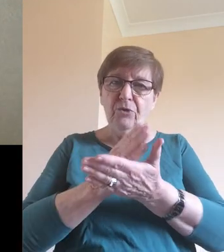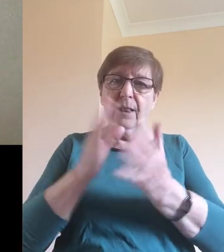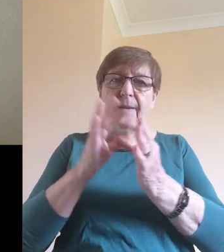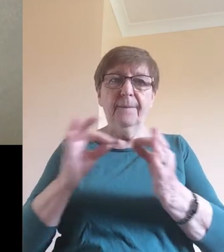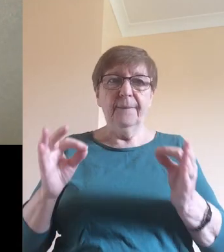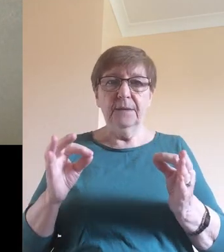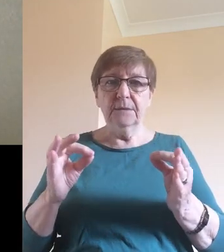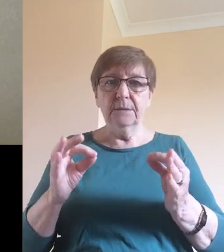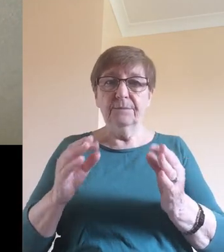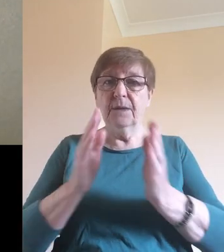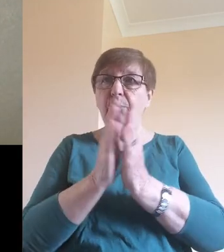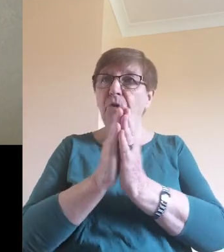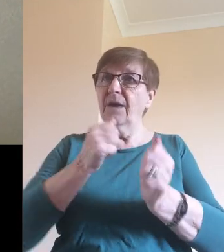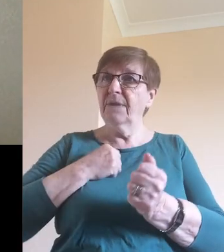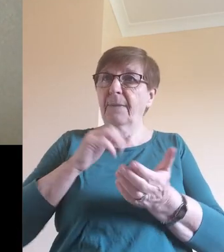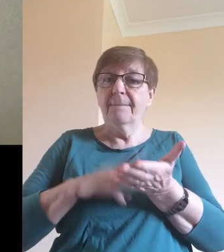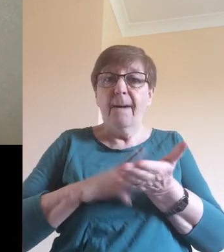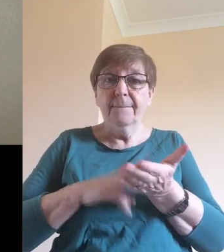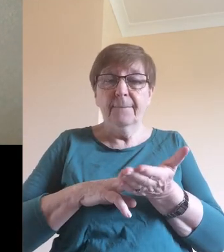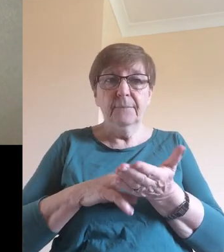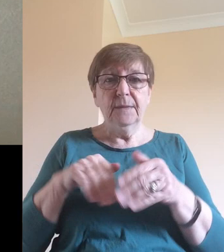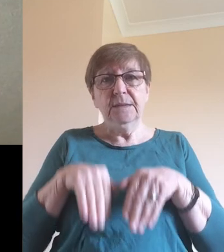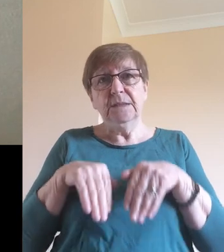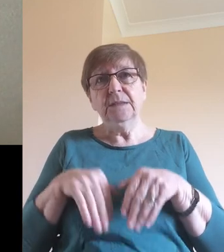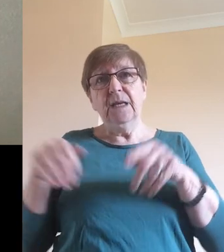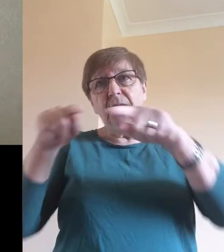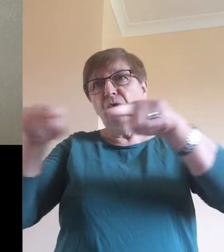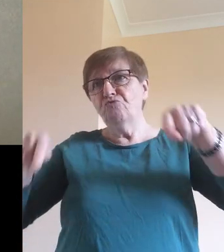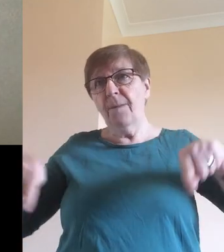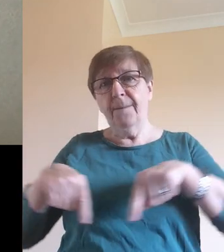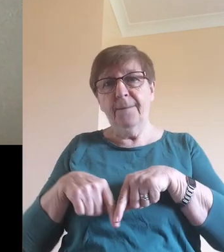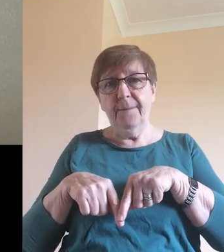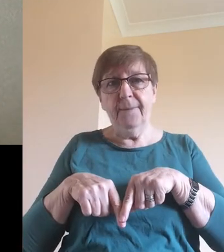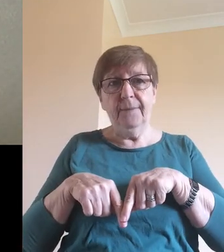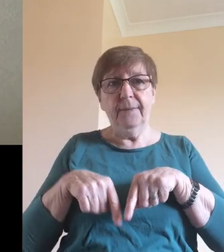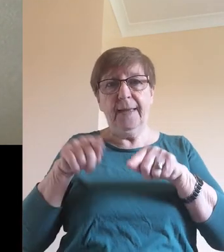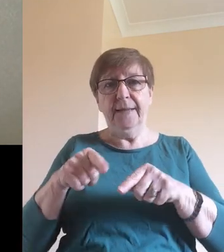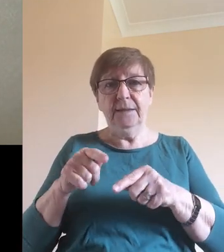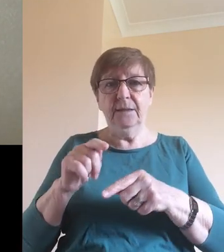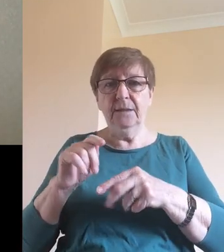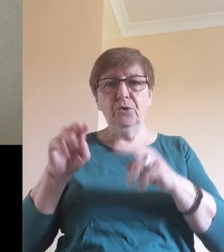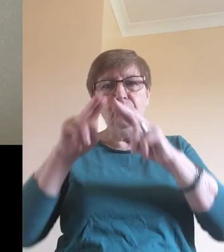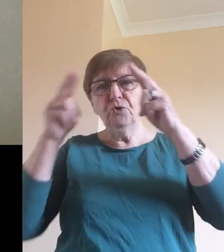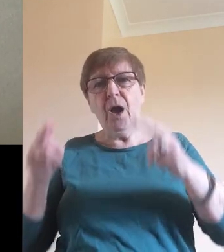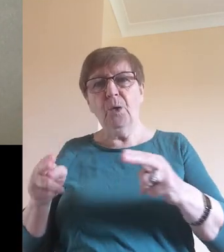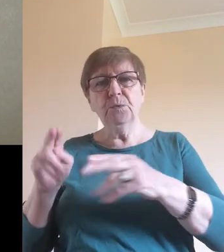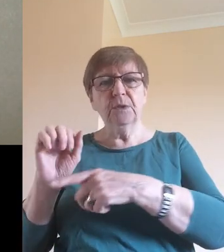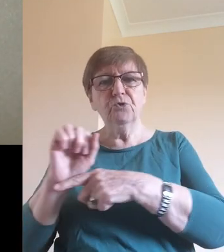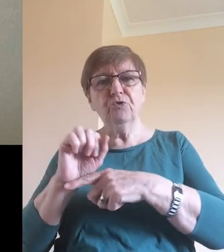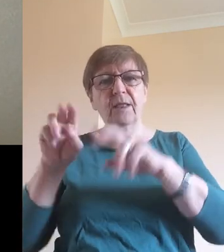Pray too for Mum, sitting there in her room in the housing